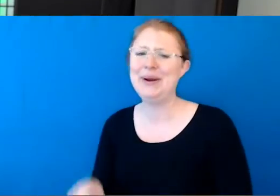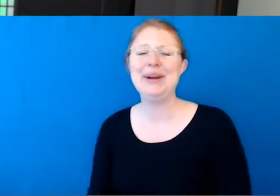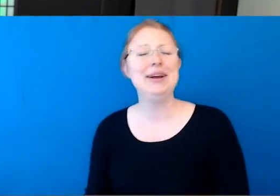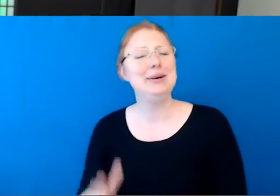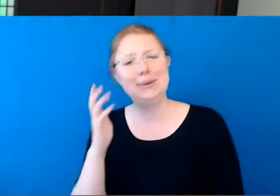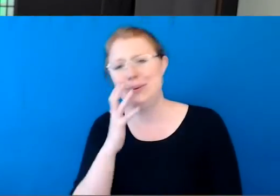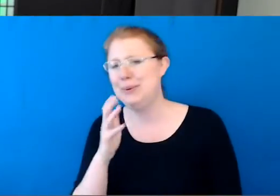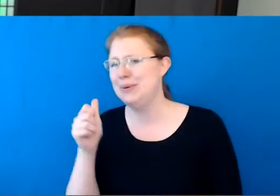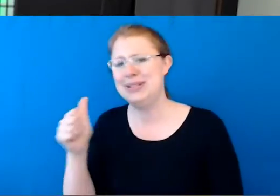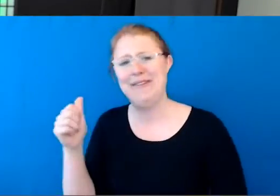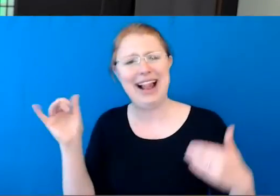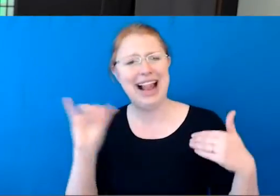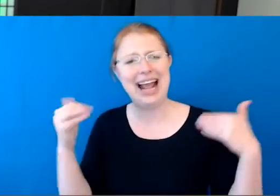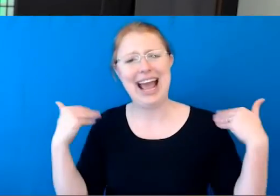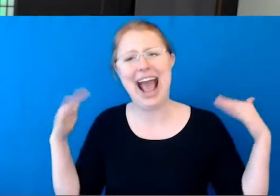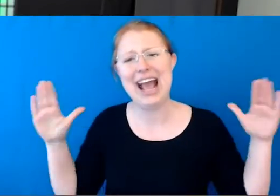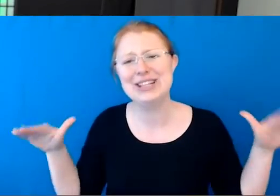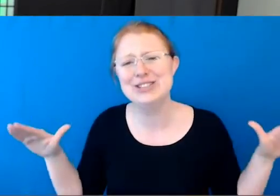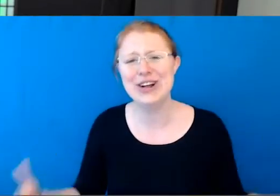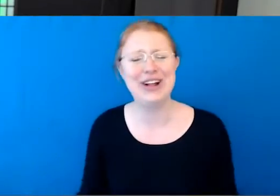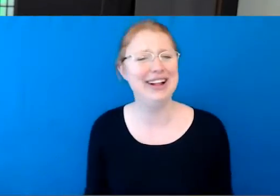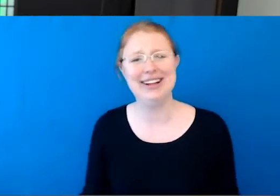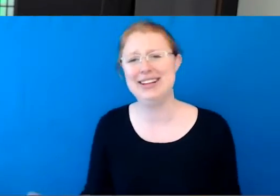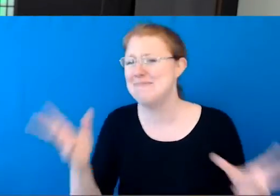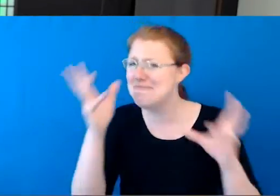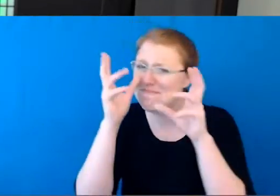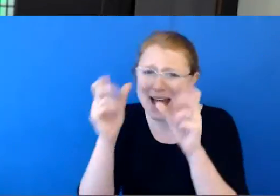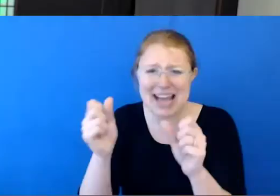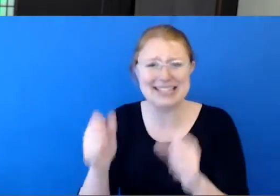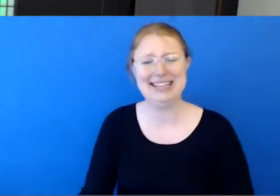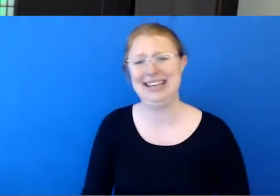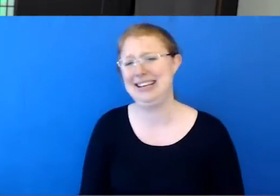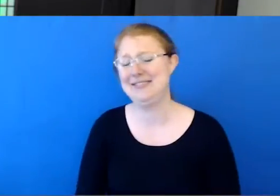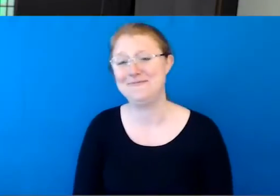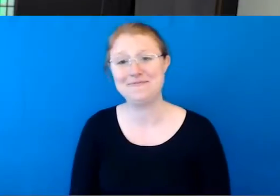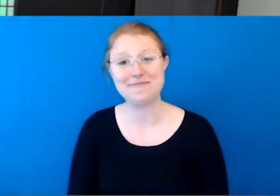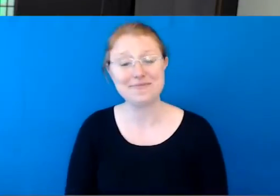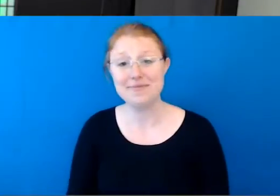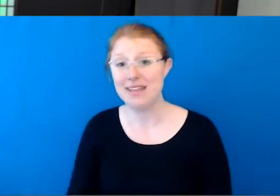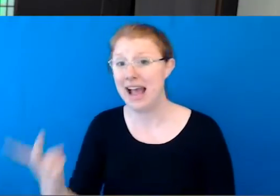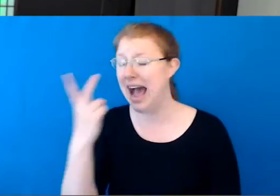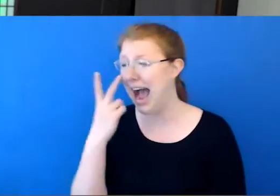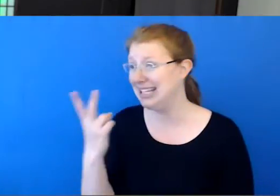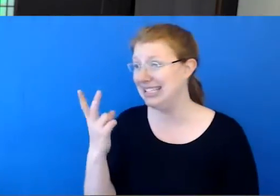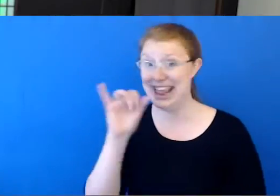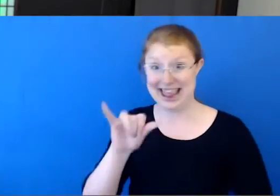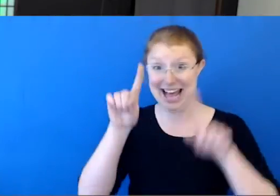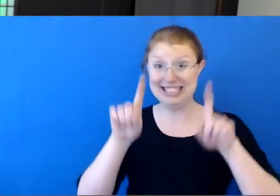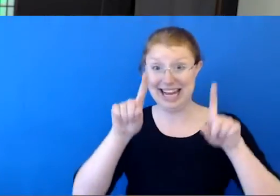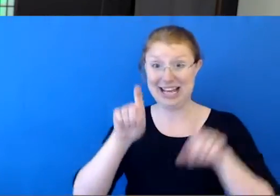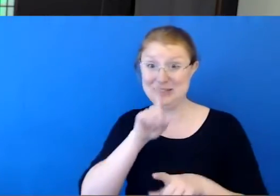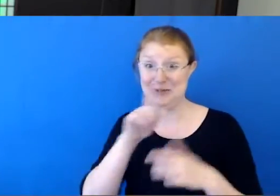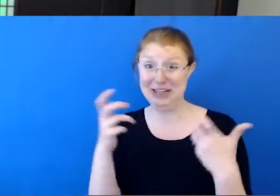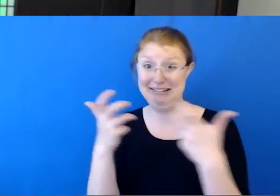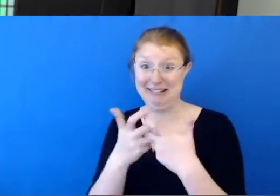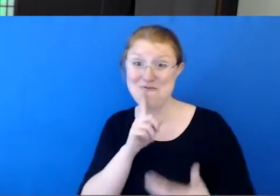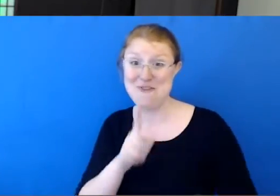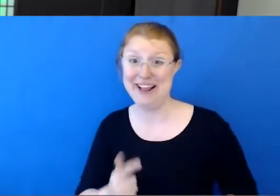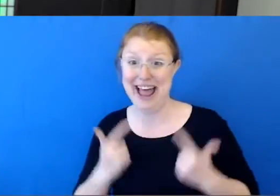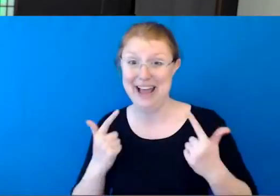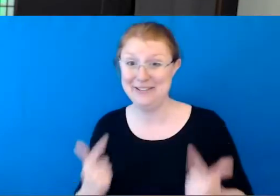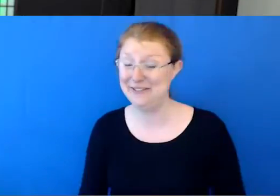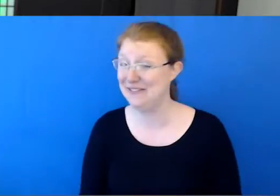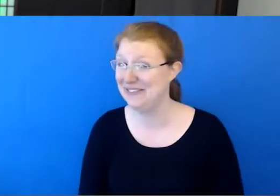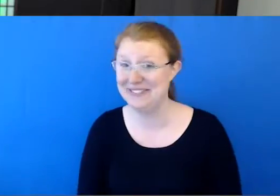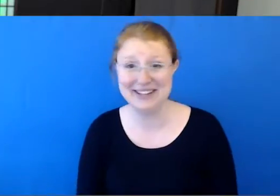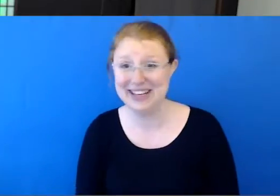you that I can see much of how this testing really falls into real life. My wife is a saint, and I'll